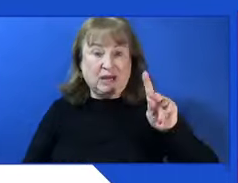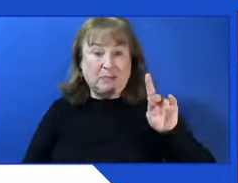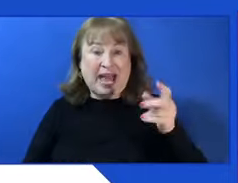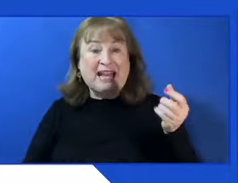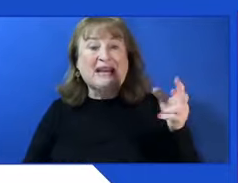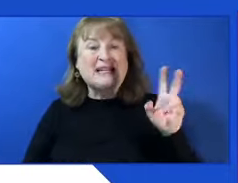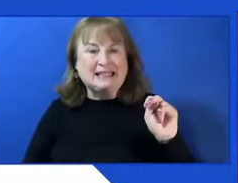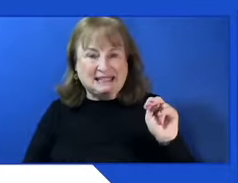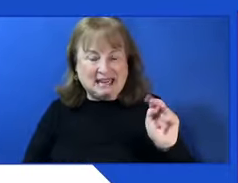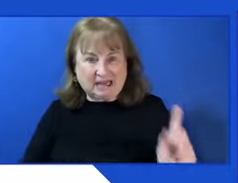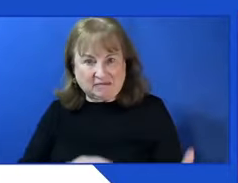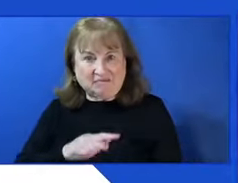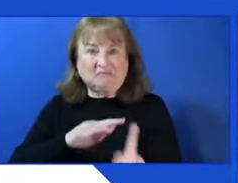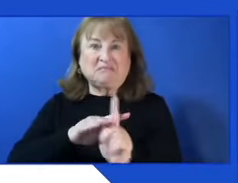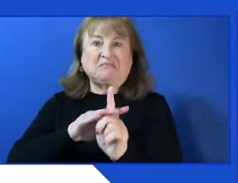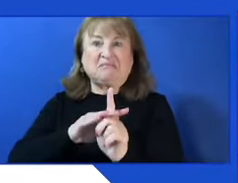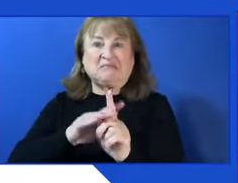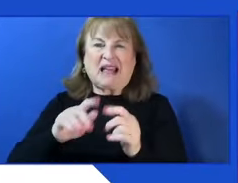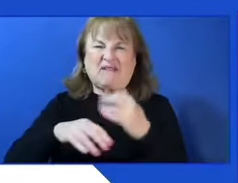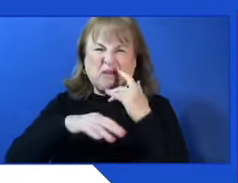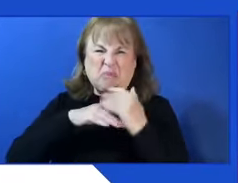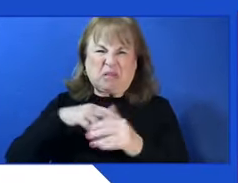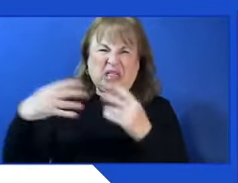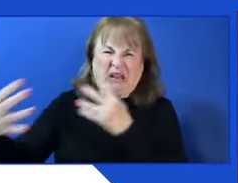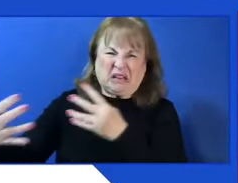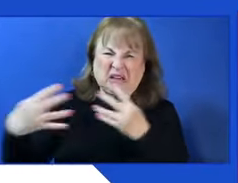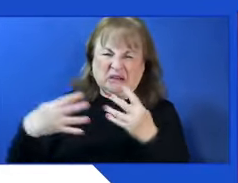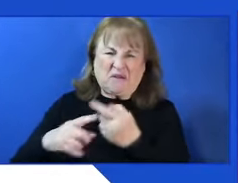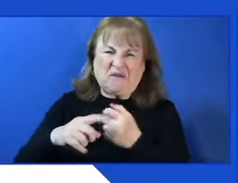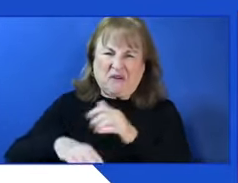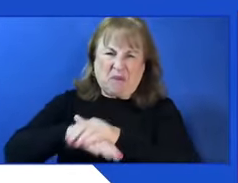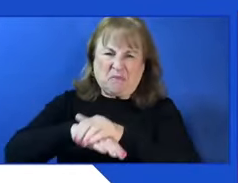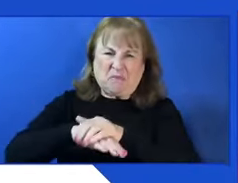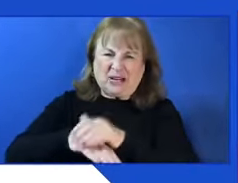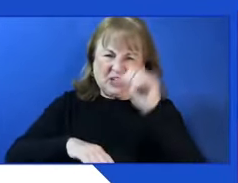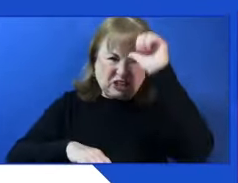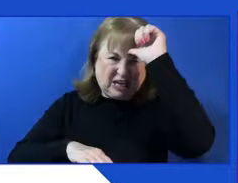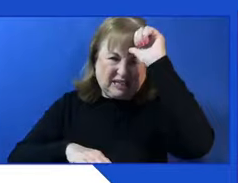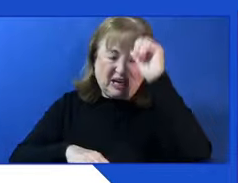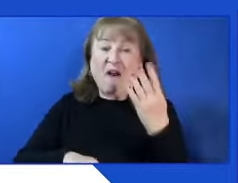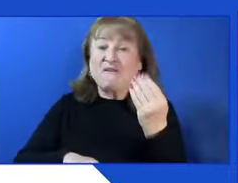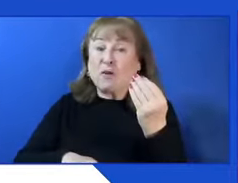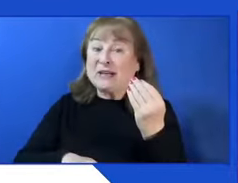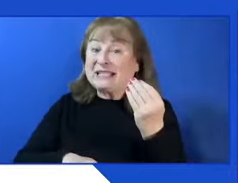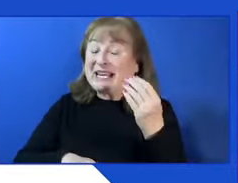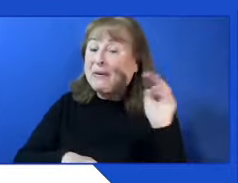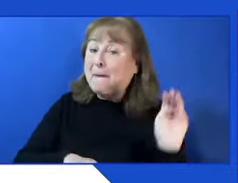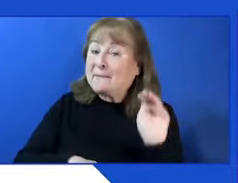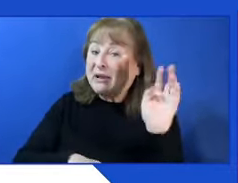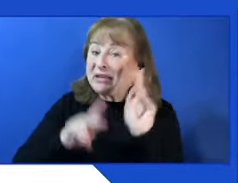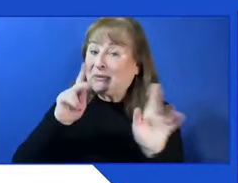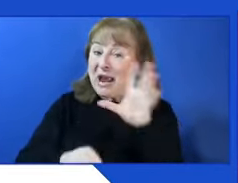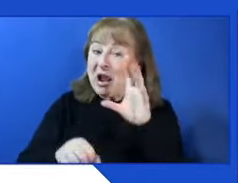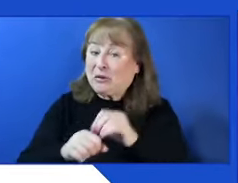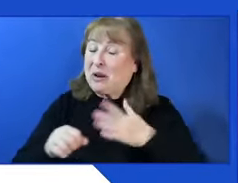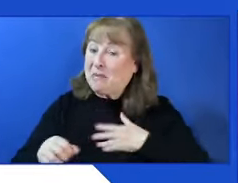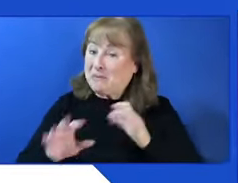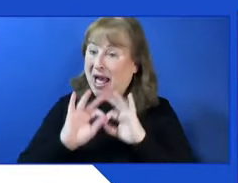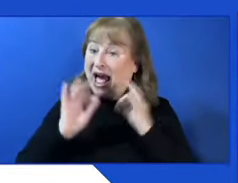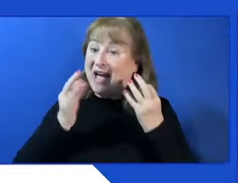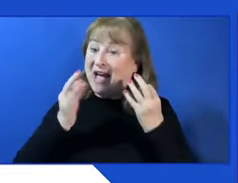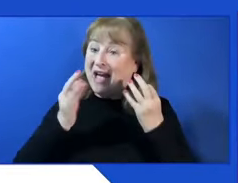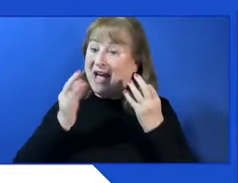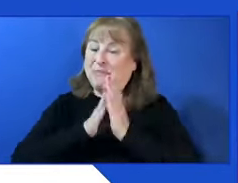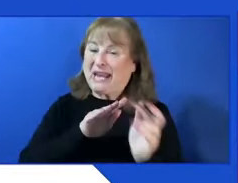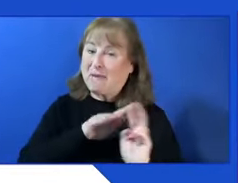bloody partition of the British India. 14 million people, including my family, became